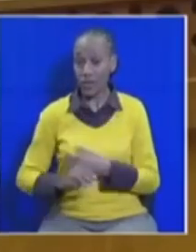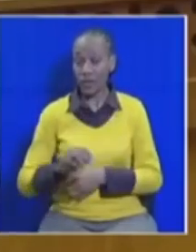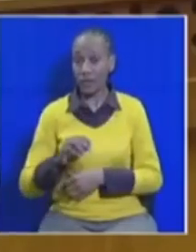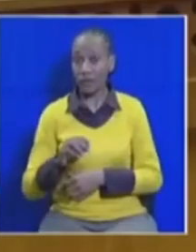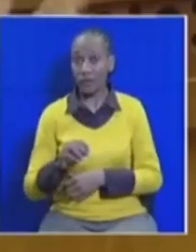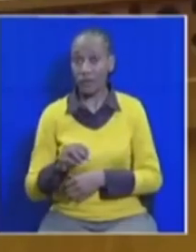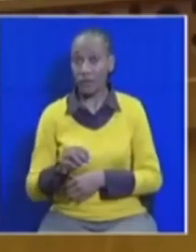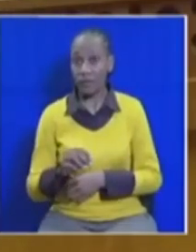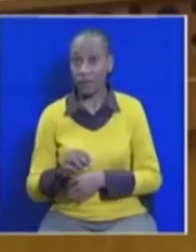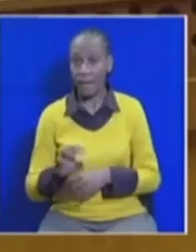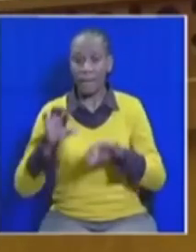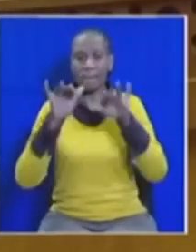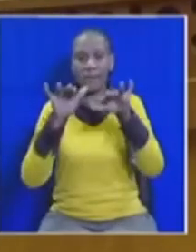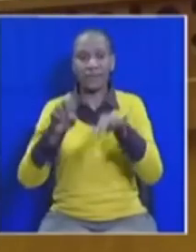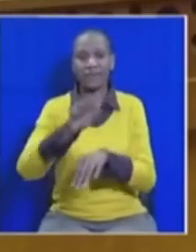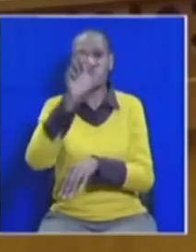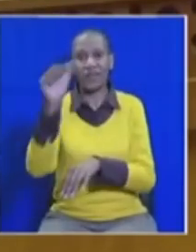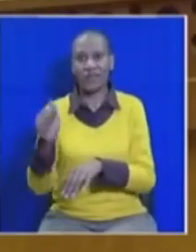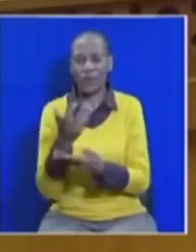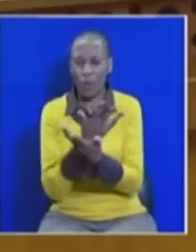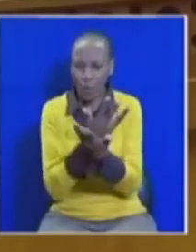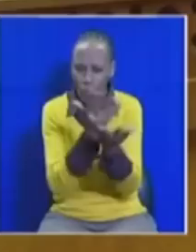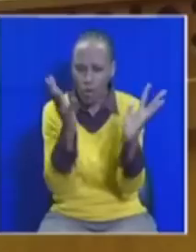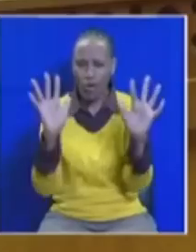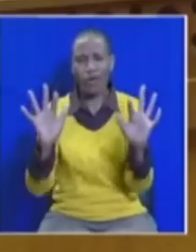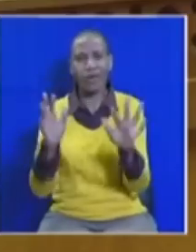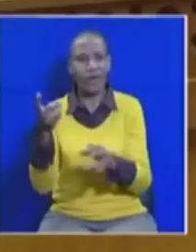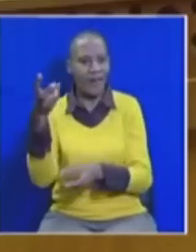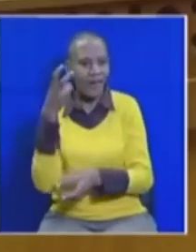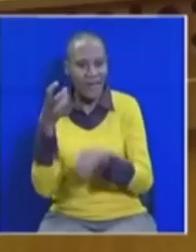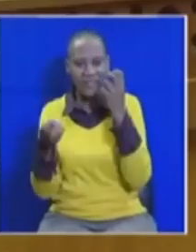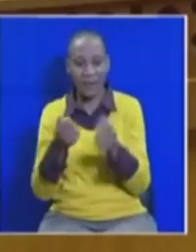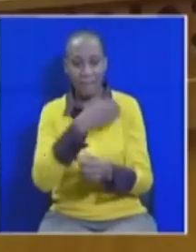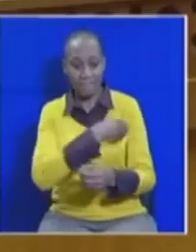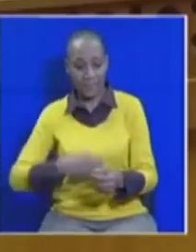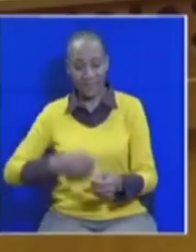land dismissed President Zuma's hollow apology with contempt.